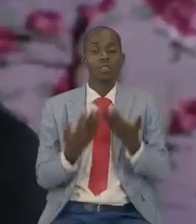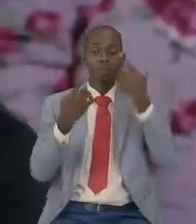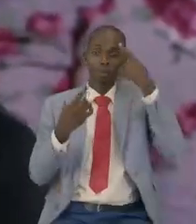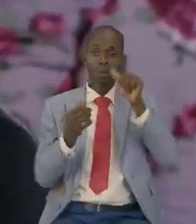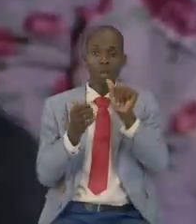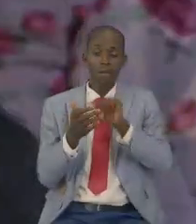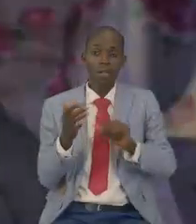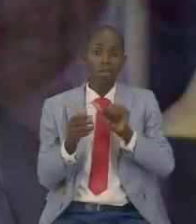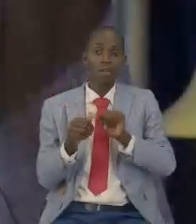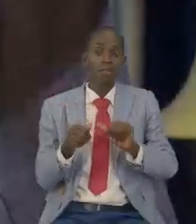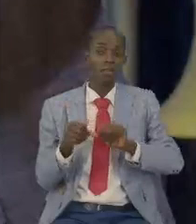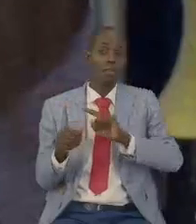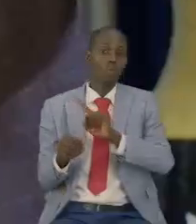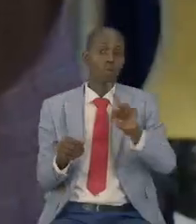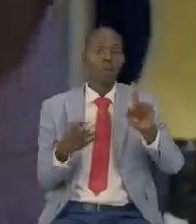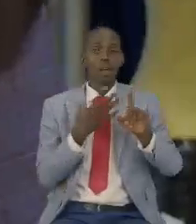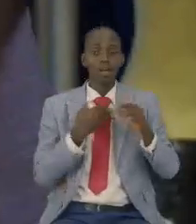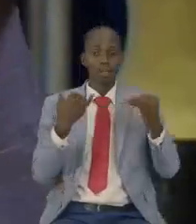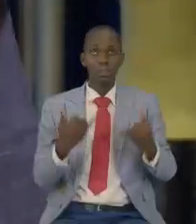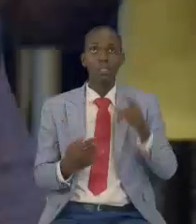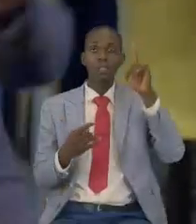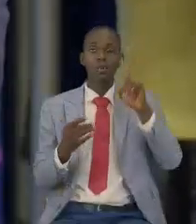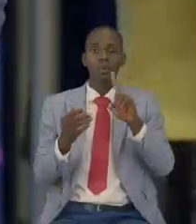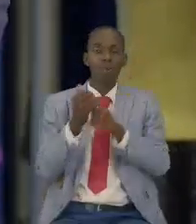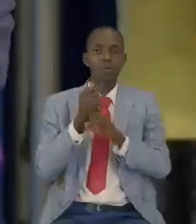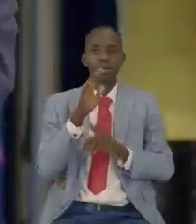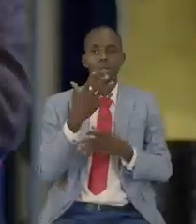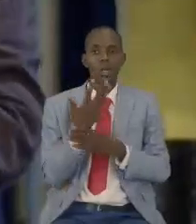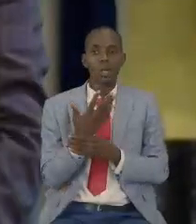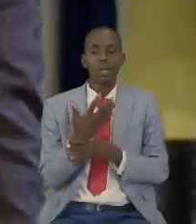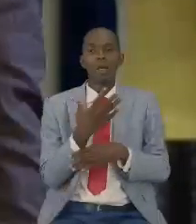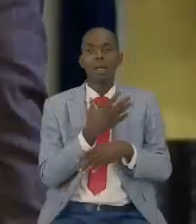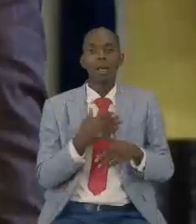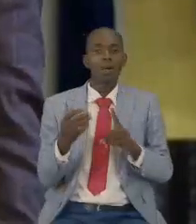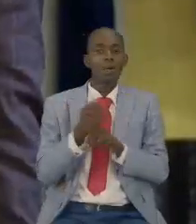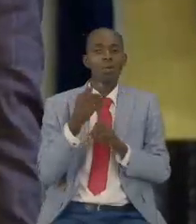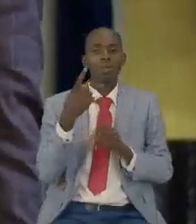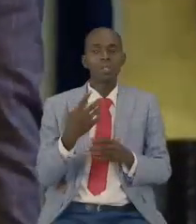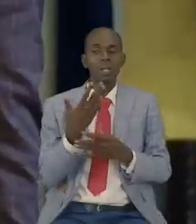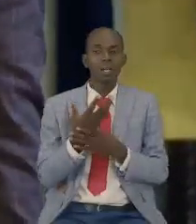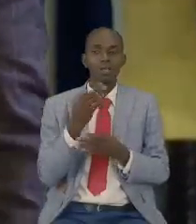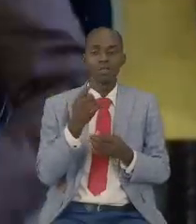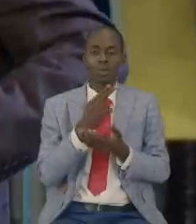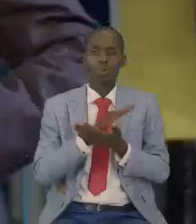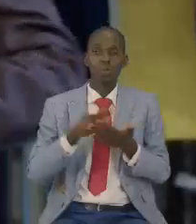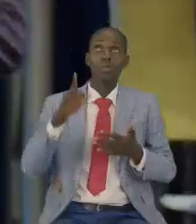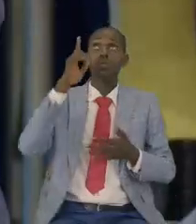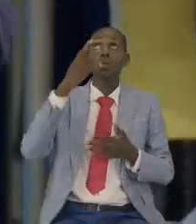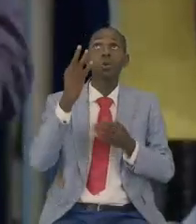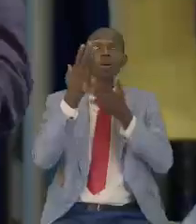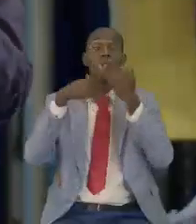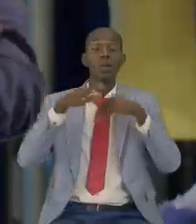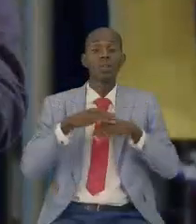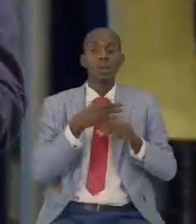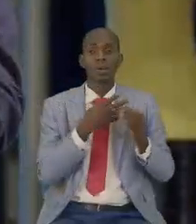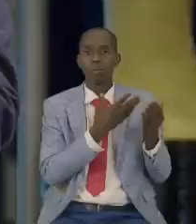the hand of the holy God of heaven, and he brings you up to touch heaven. He